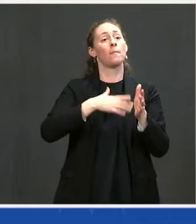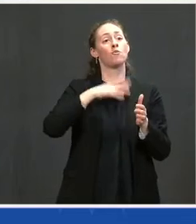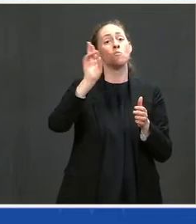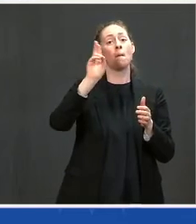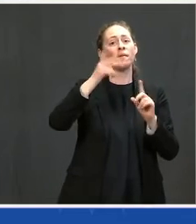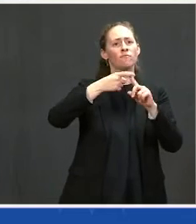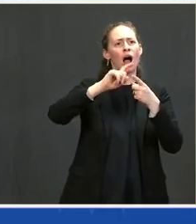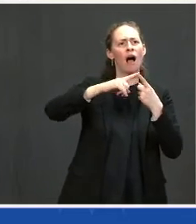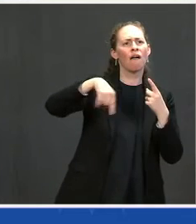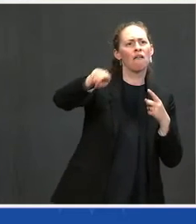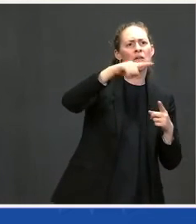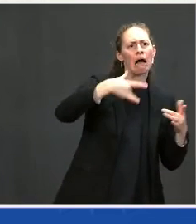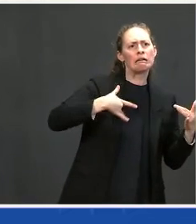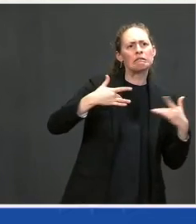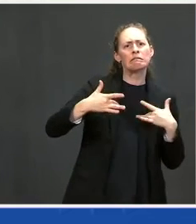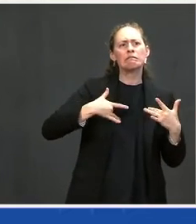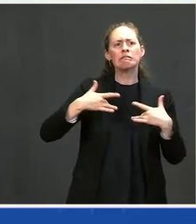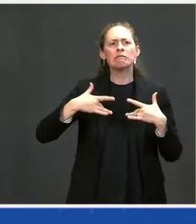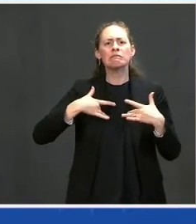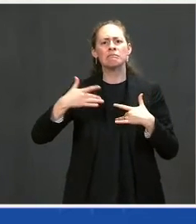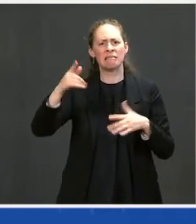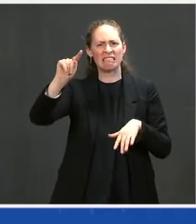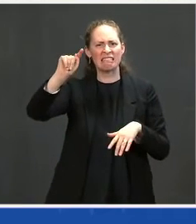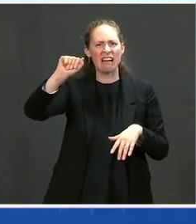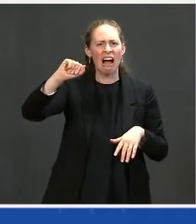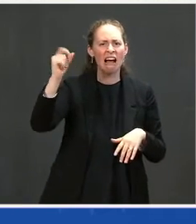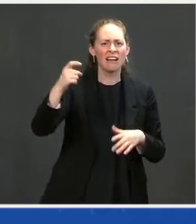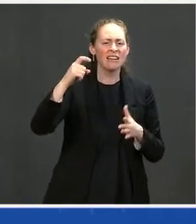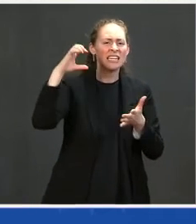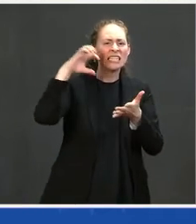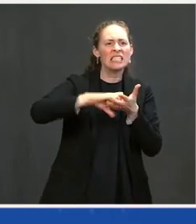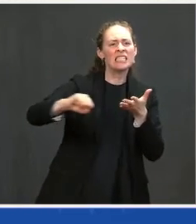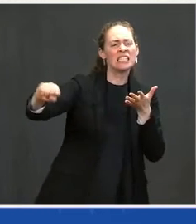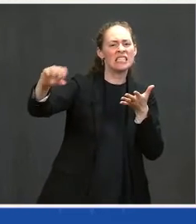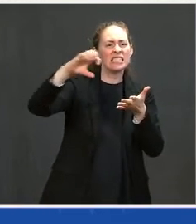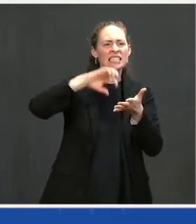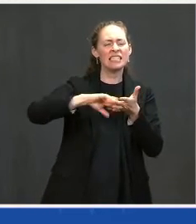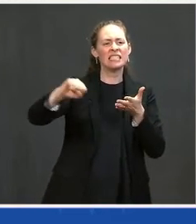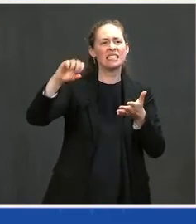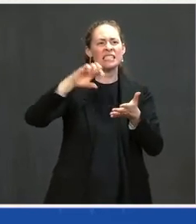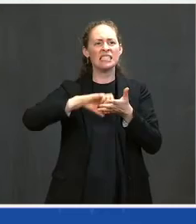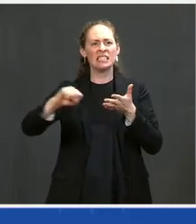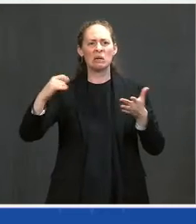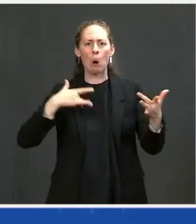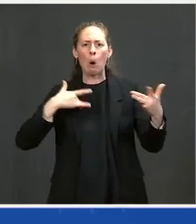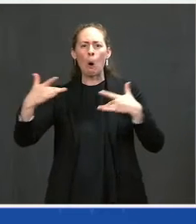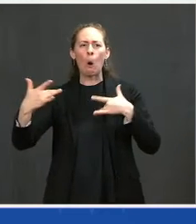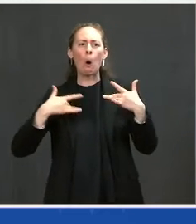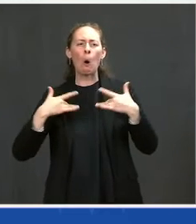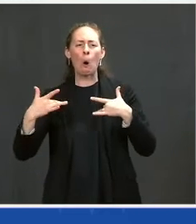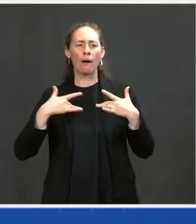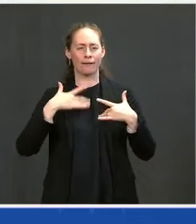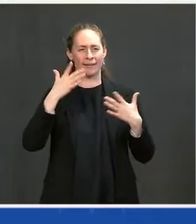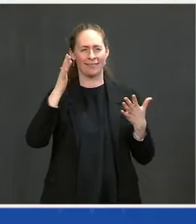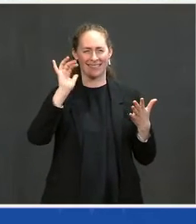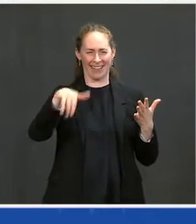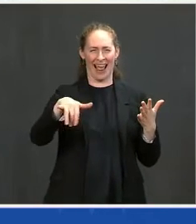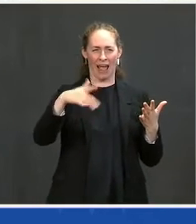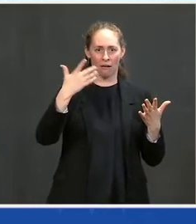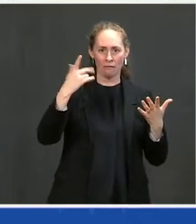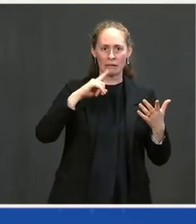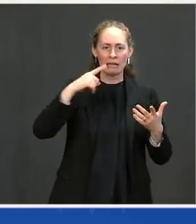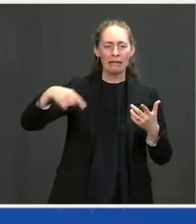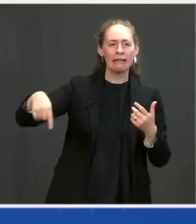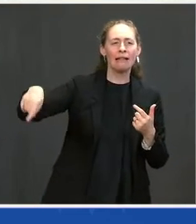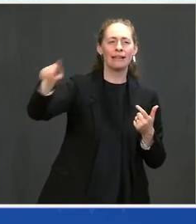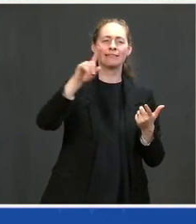and the taxes that had to be had, if there is any tax to be had as they talk about it, in dealing with the act